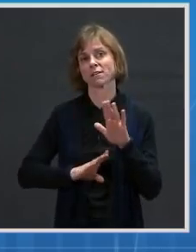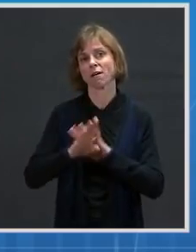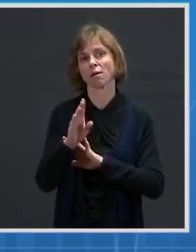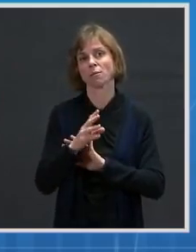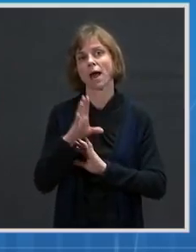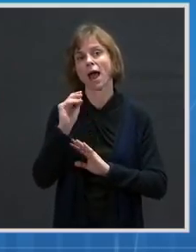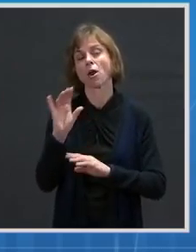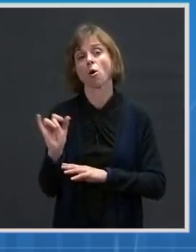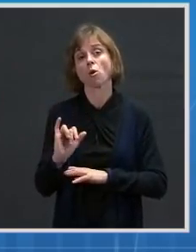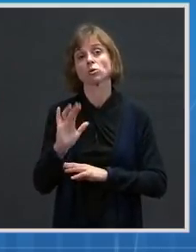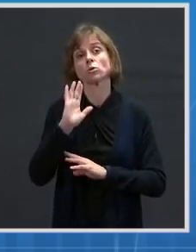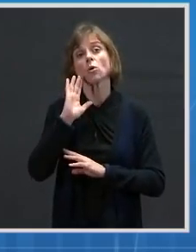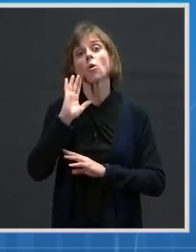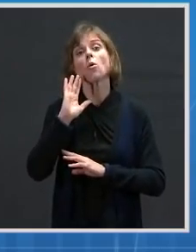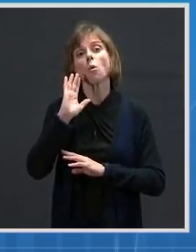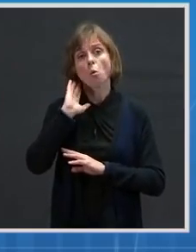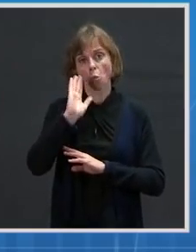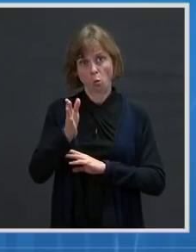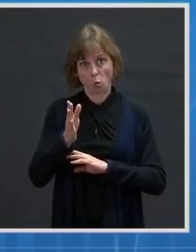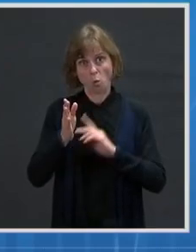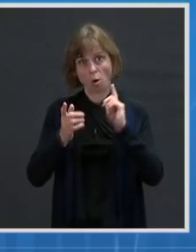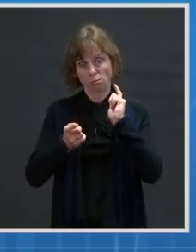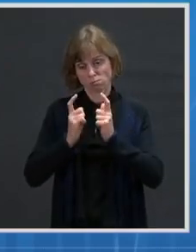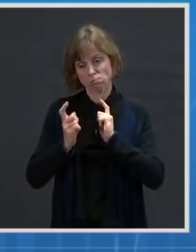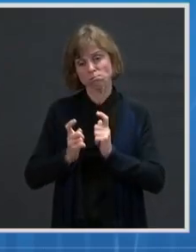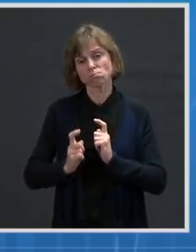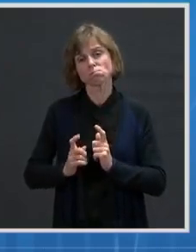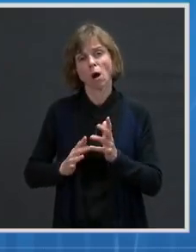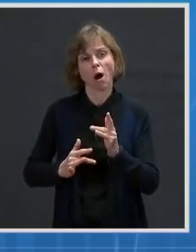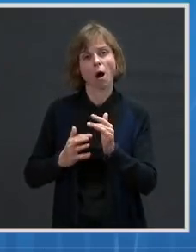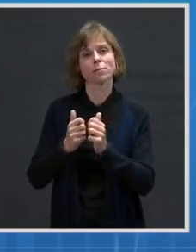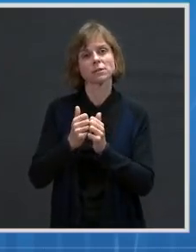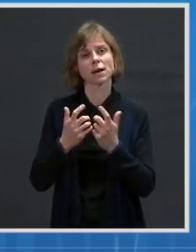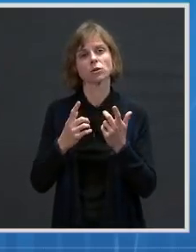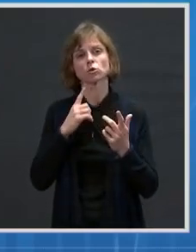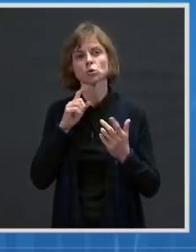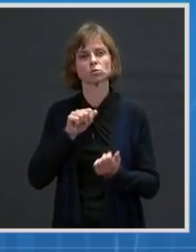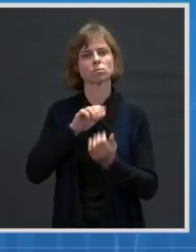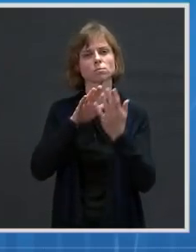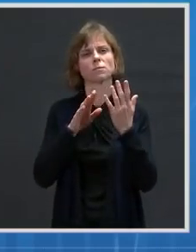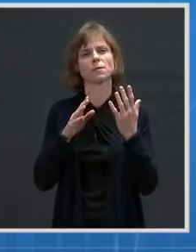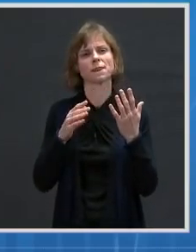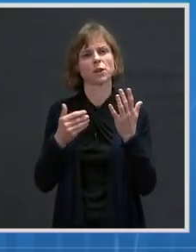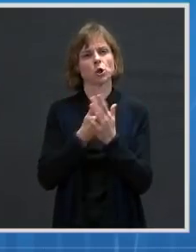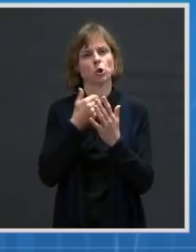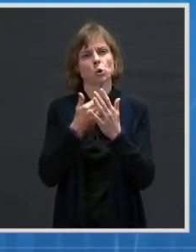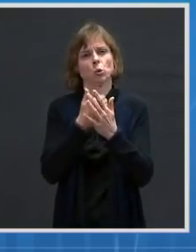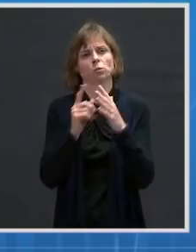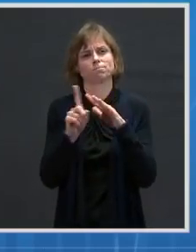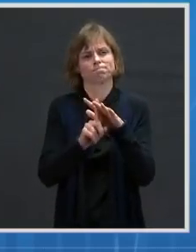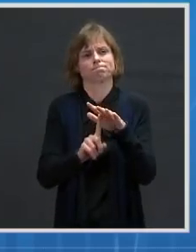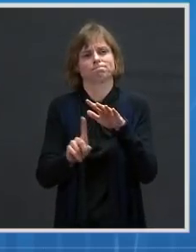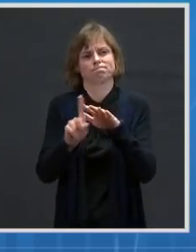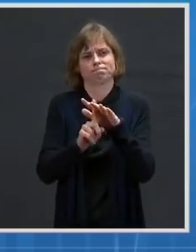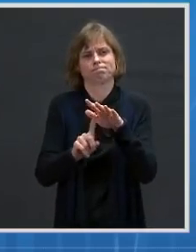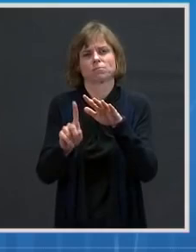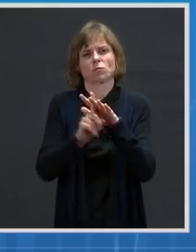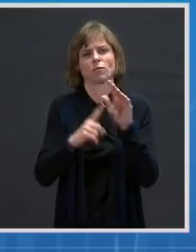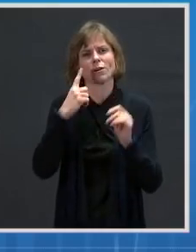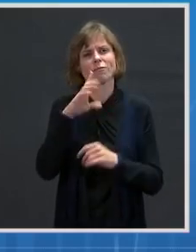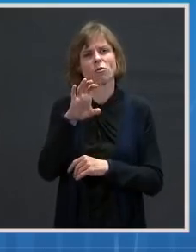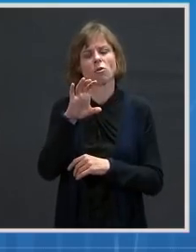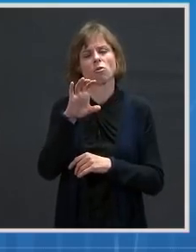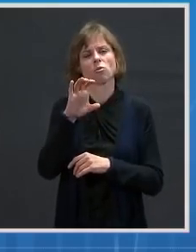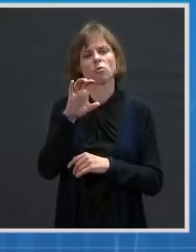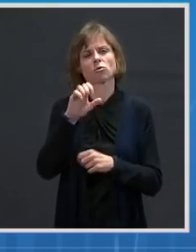also be updated to address the evolving landscape of the COVID-19 drug development, again, in